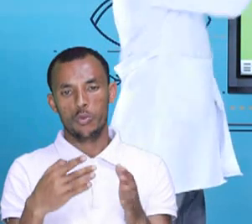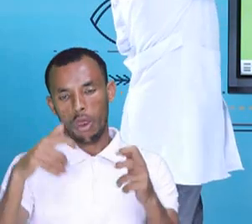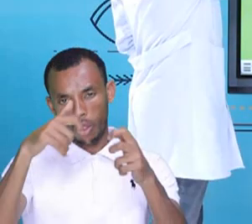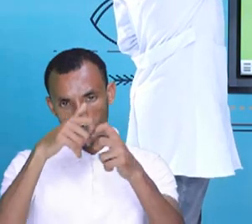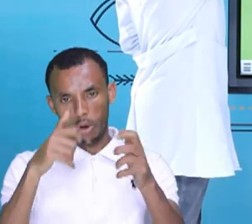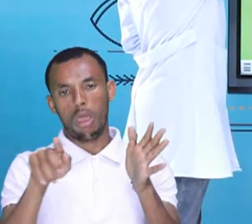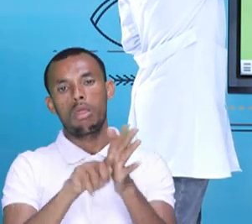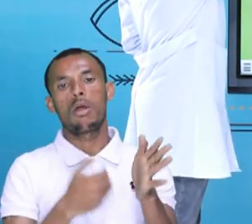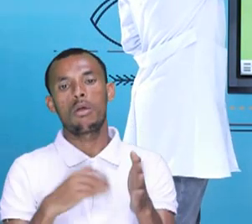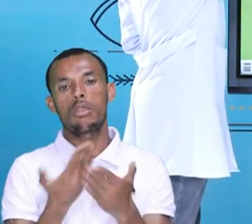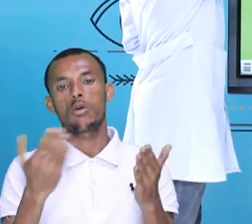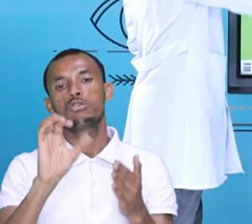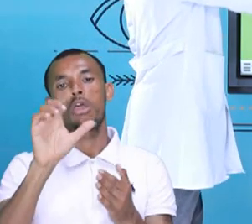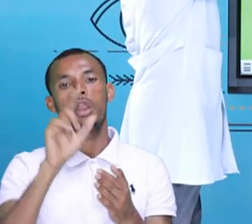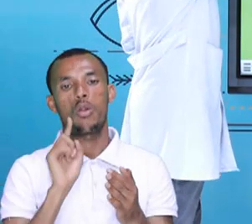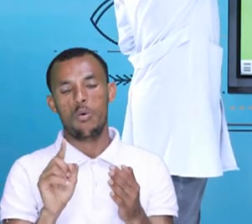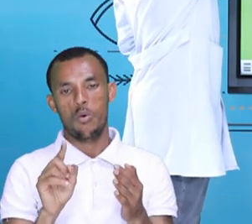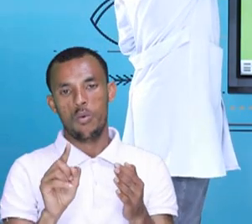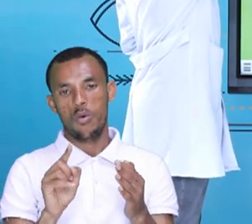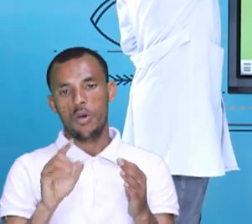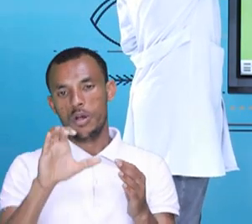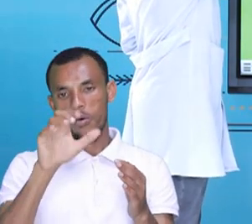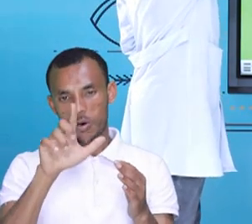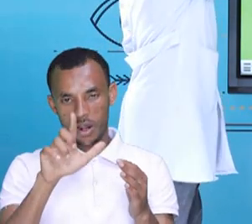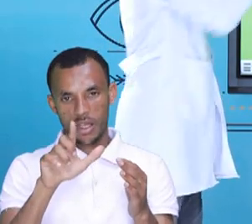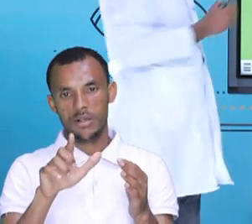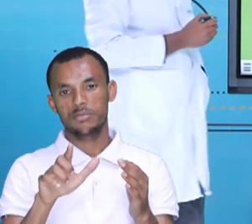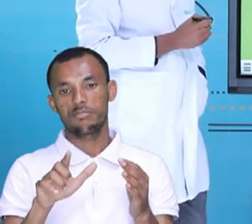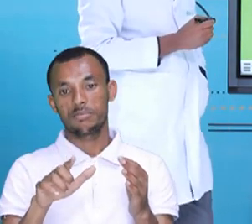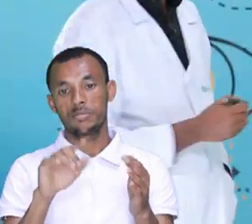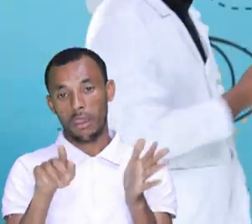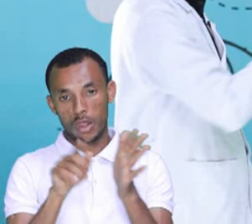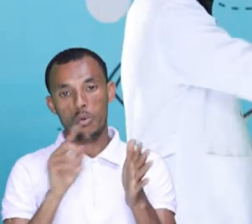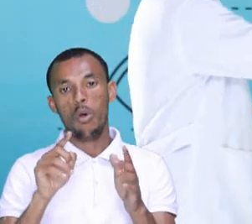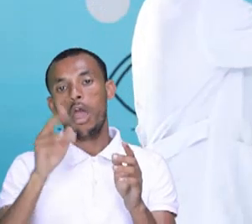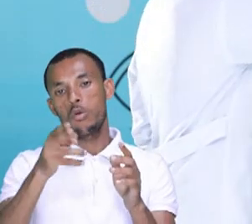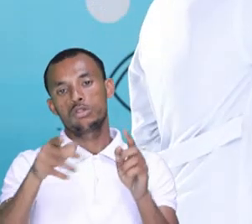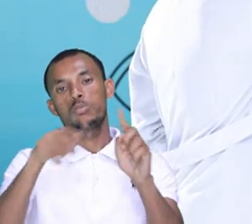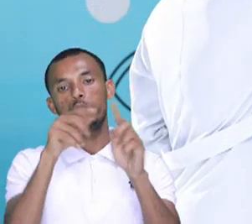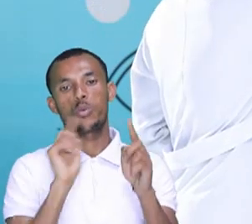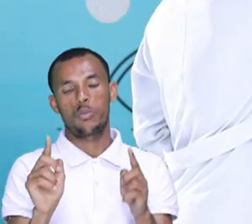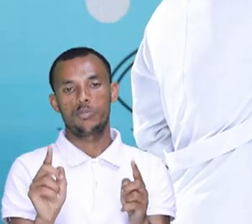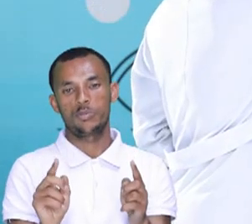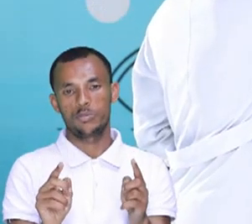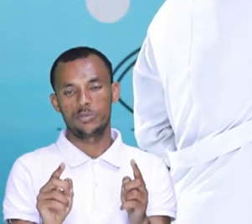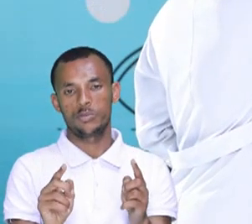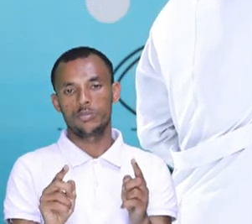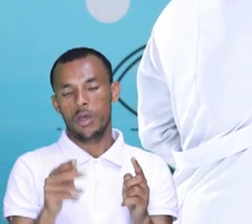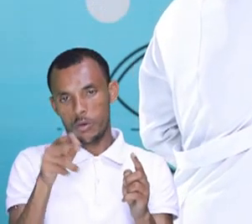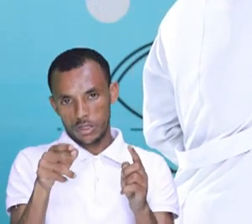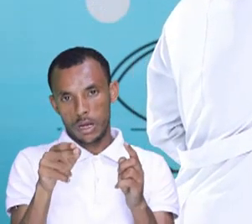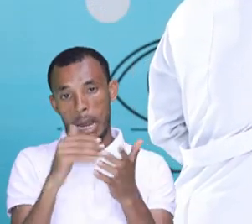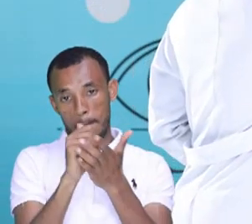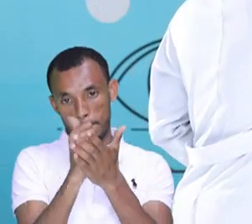Chlorine. Therefore, chlorine is partially negative, hydrogen is partially positive. Again here, hydrogen is partially